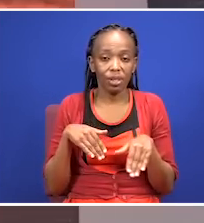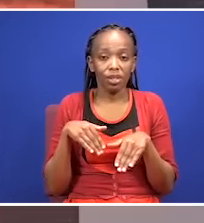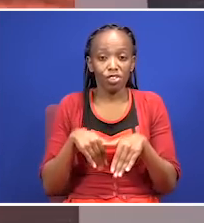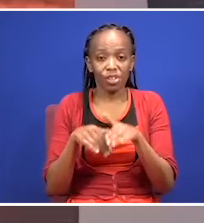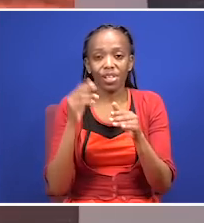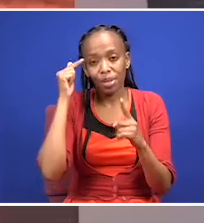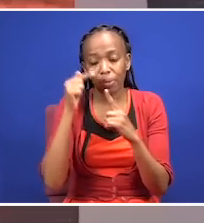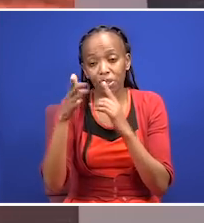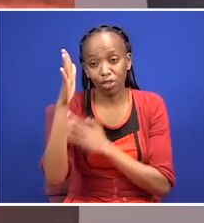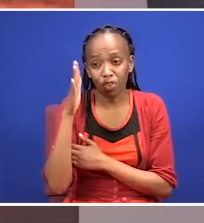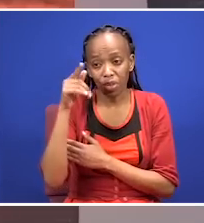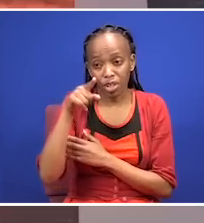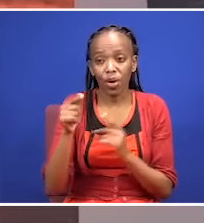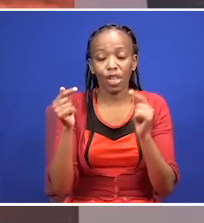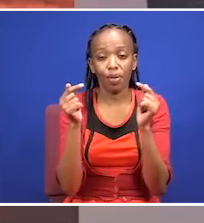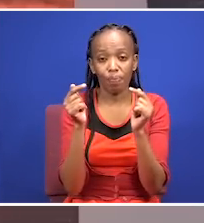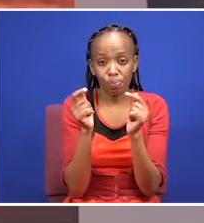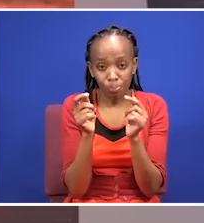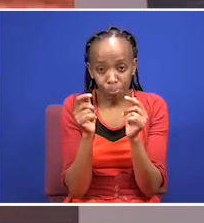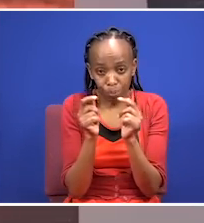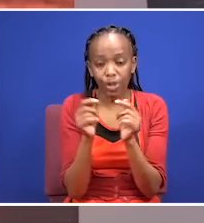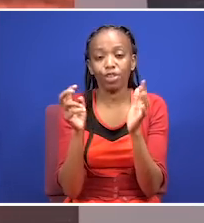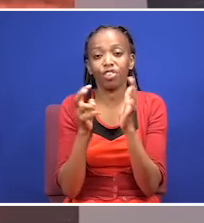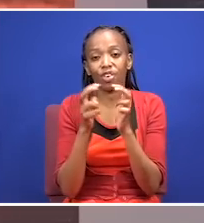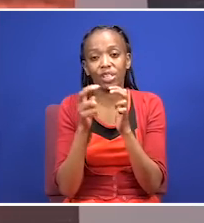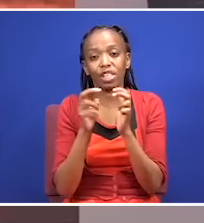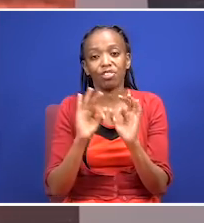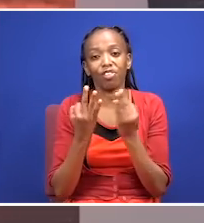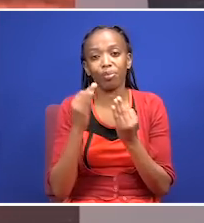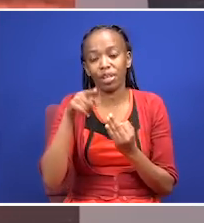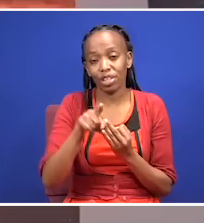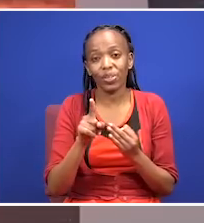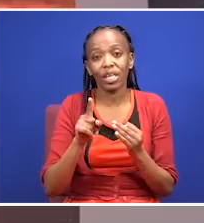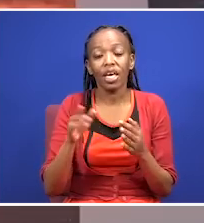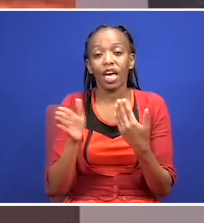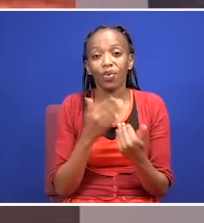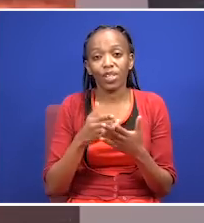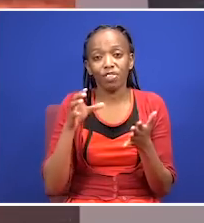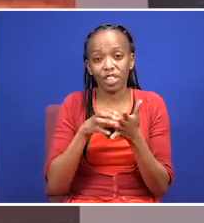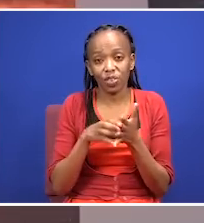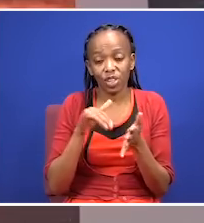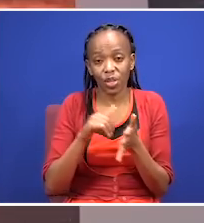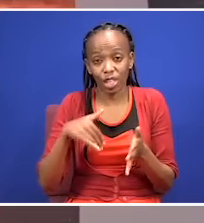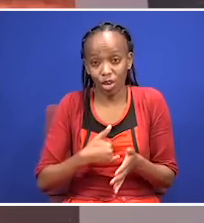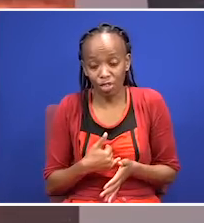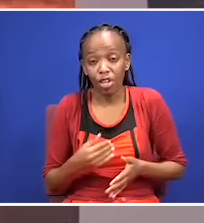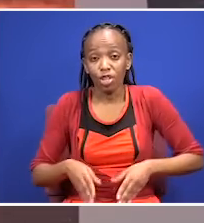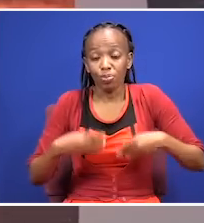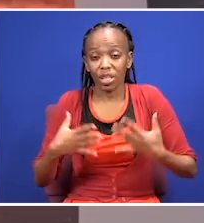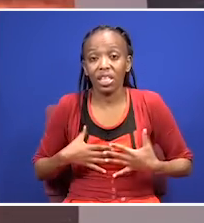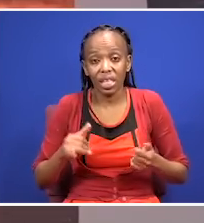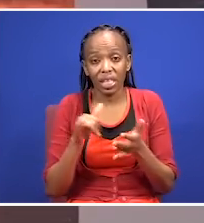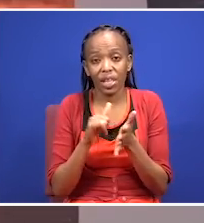purpose you are the point of contact for your family and whatever situation that you may be in to bring healing in that